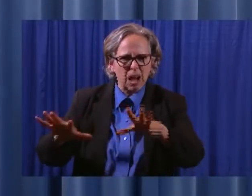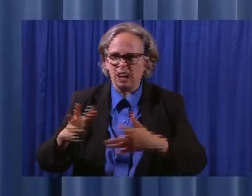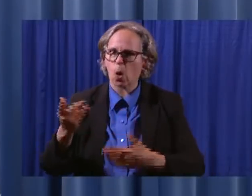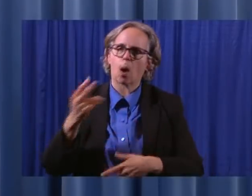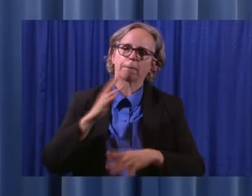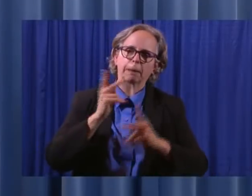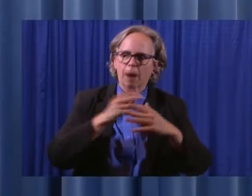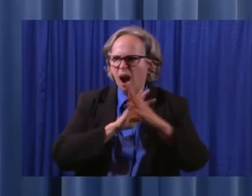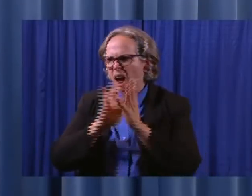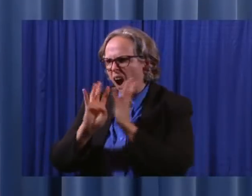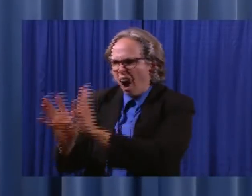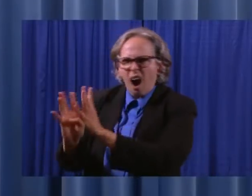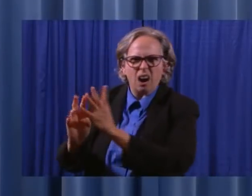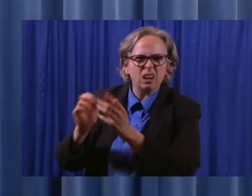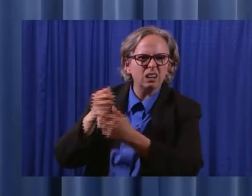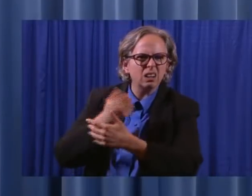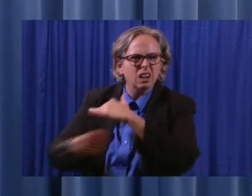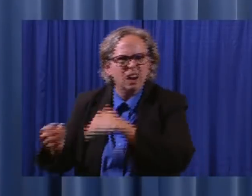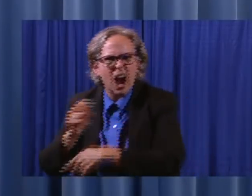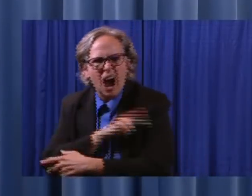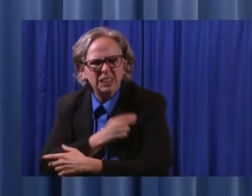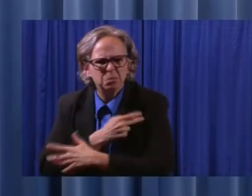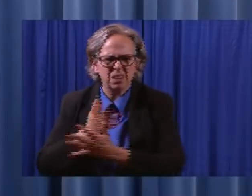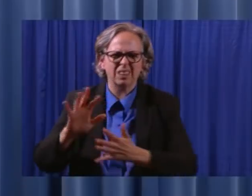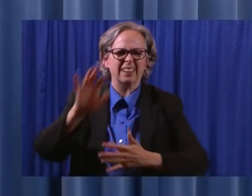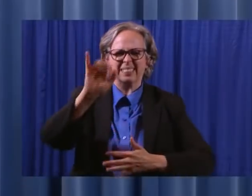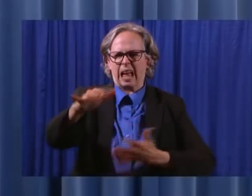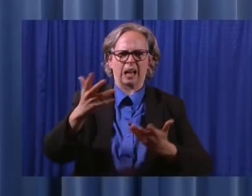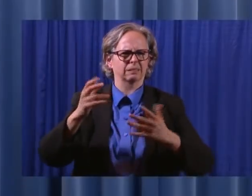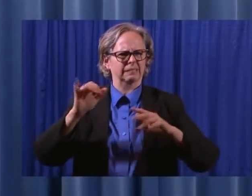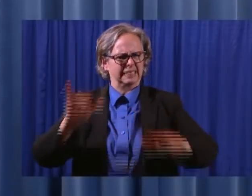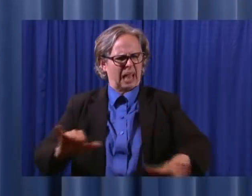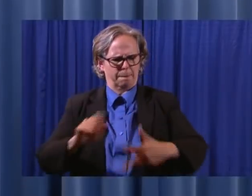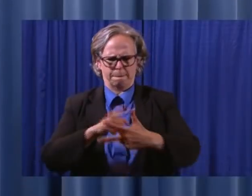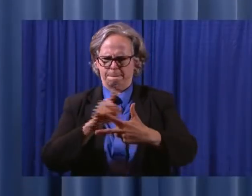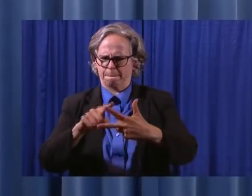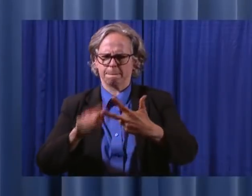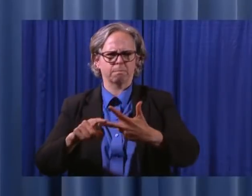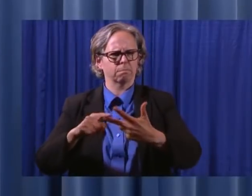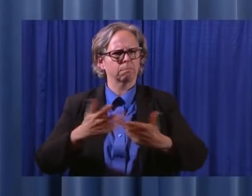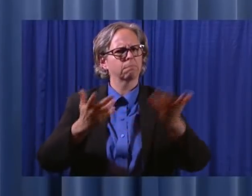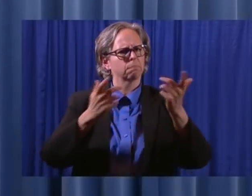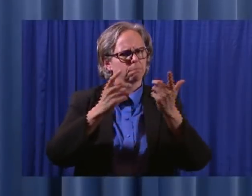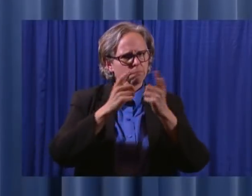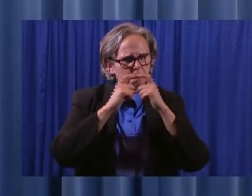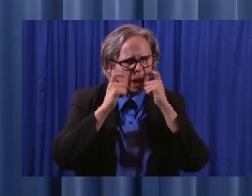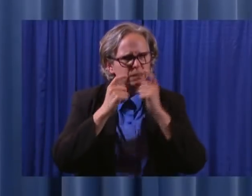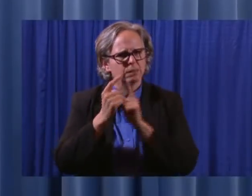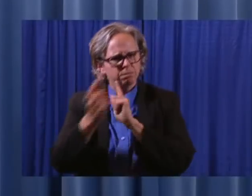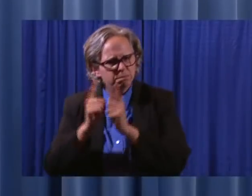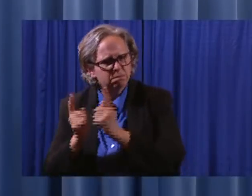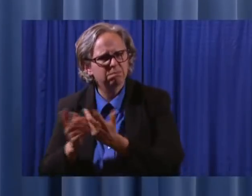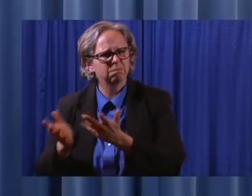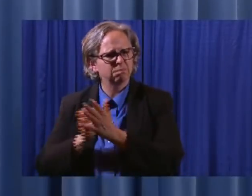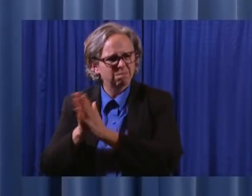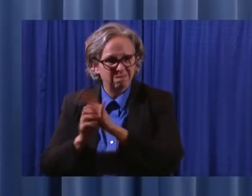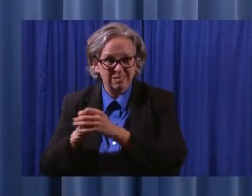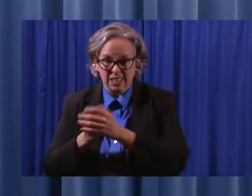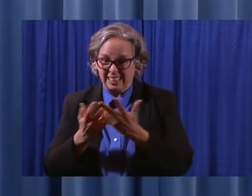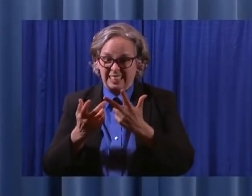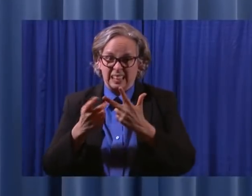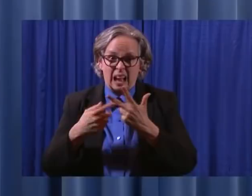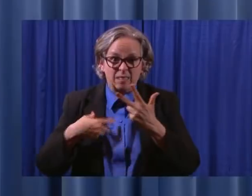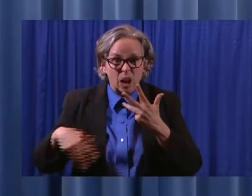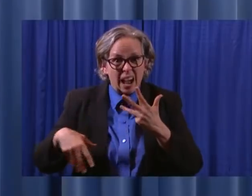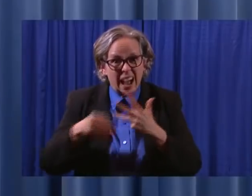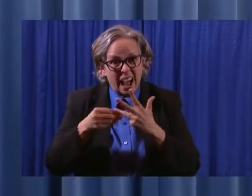what we're asking people to do. But the extra things that we need to do, that's going to come about by what we